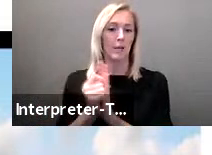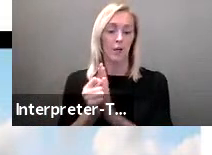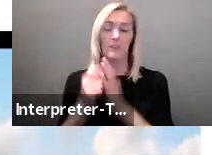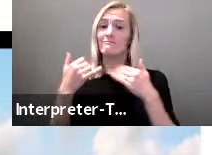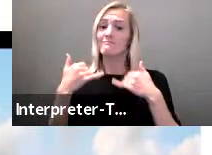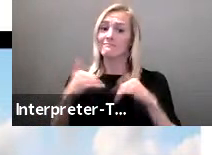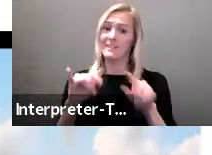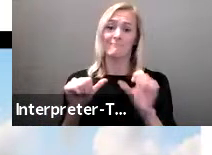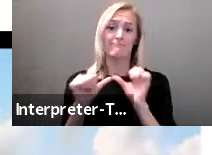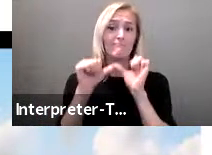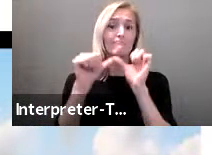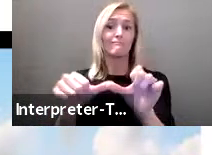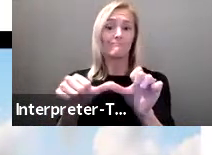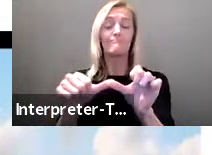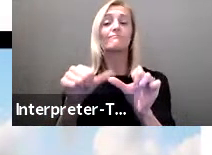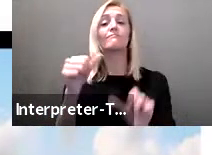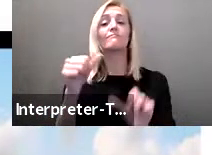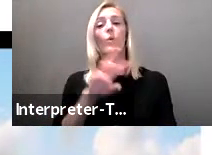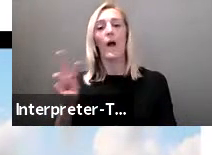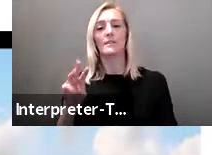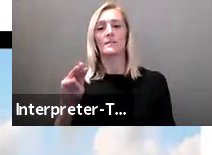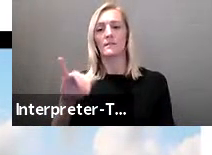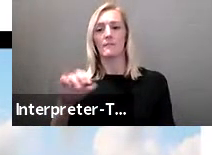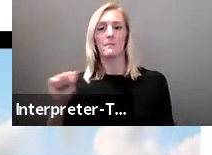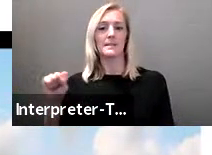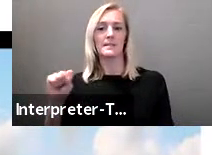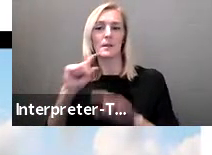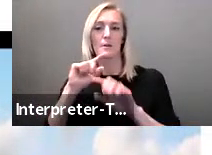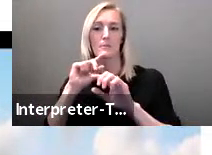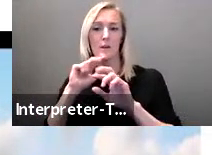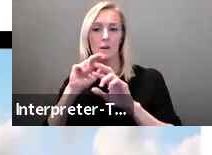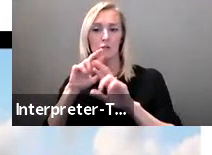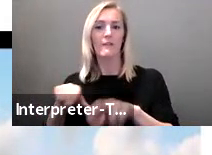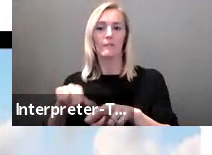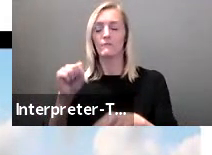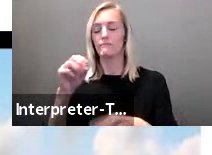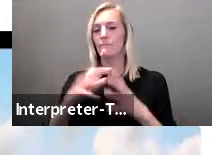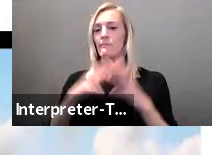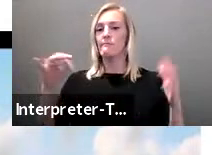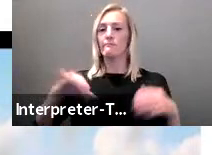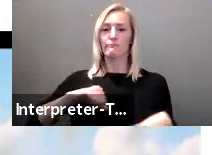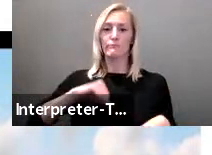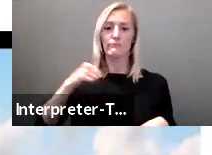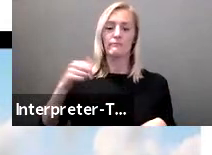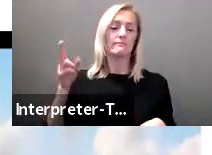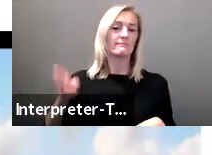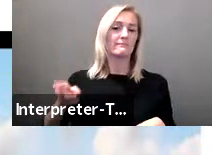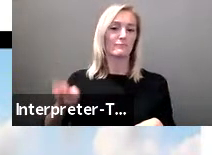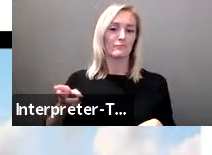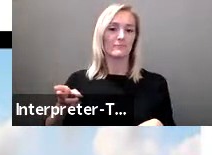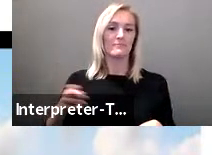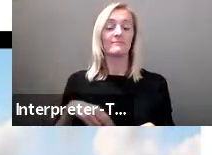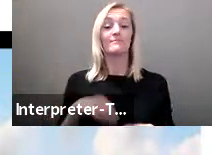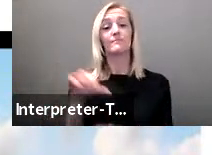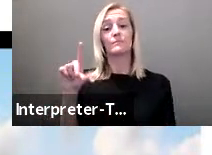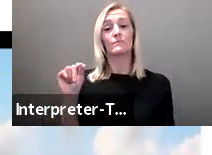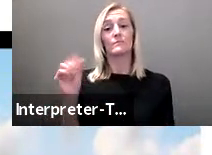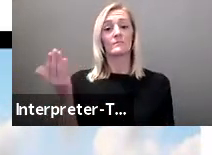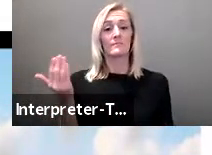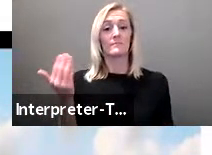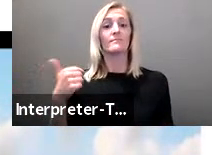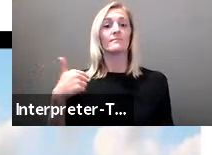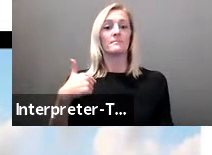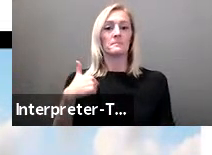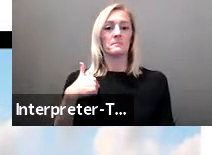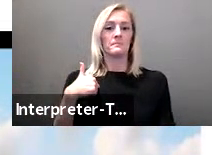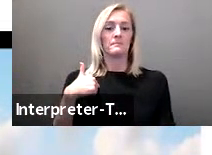of the Mississippi River. So we have a lot of pride and a lot of history. In 2015, I was able to